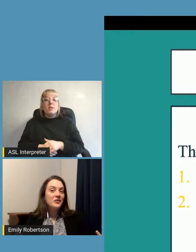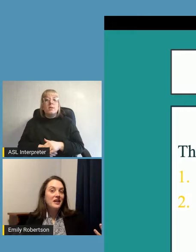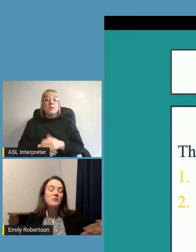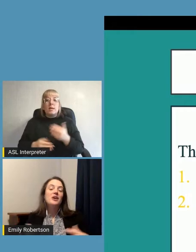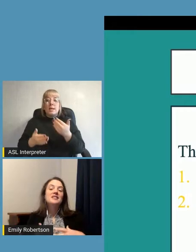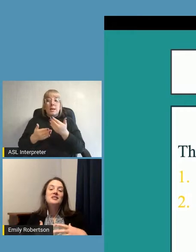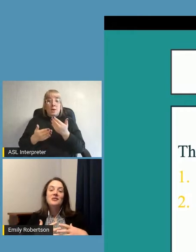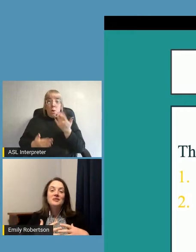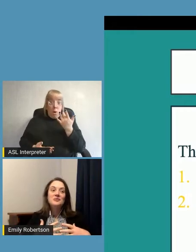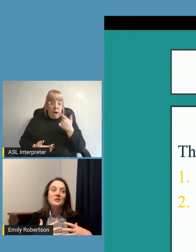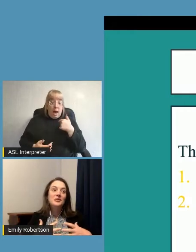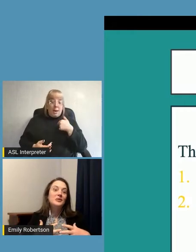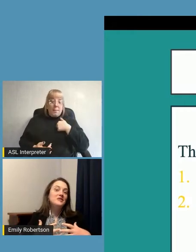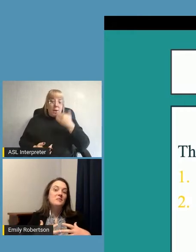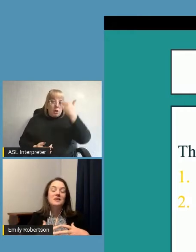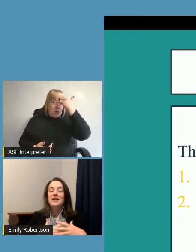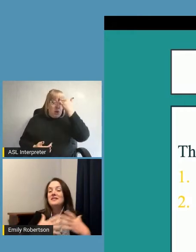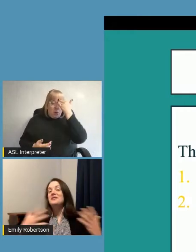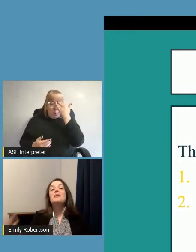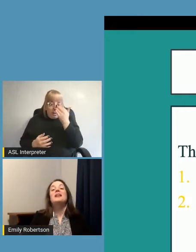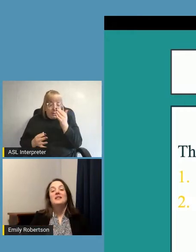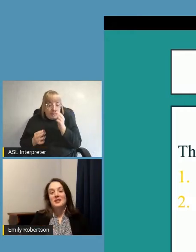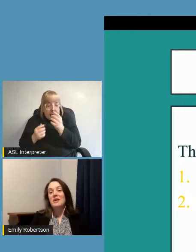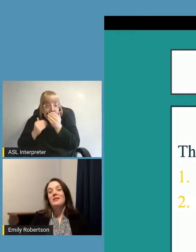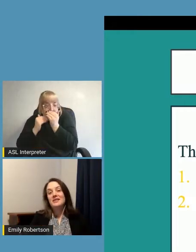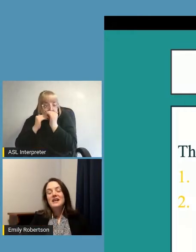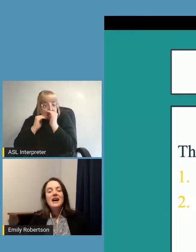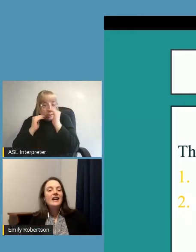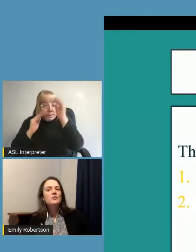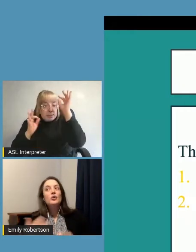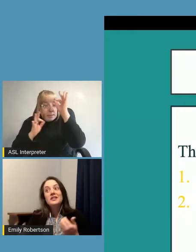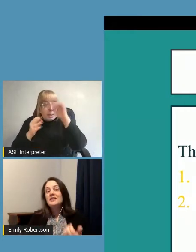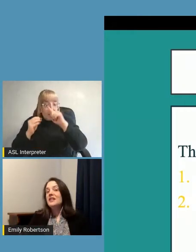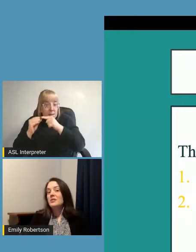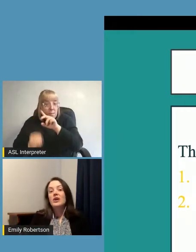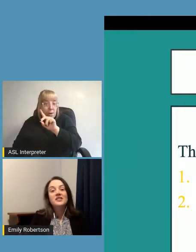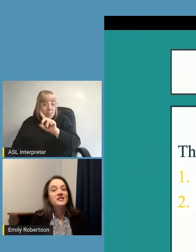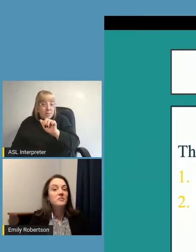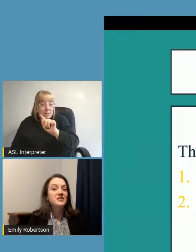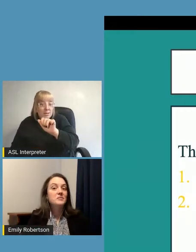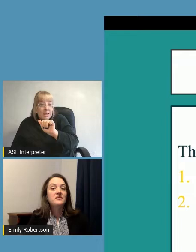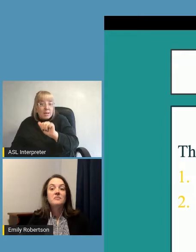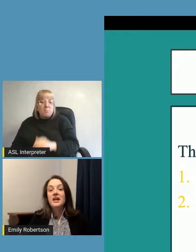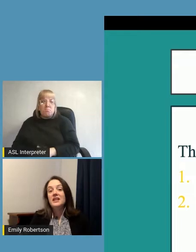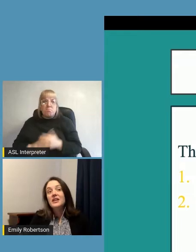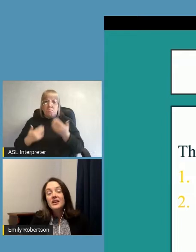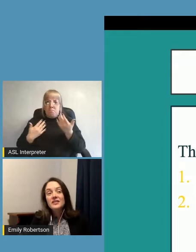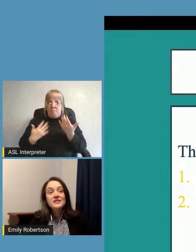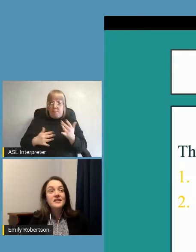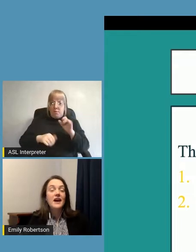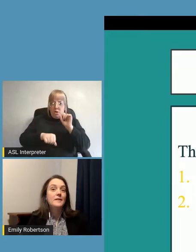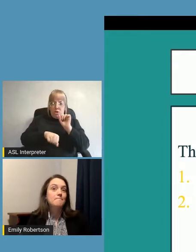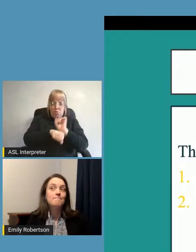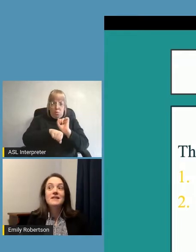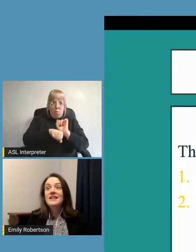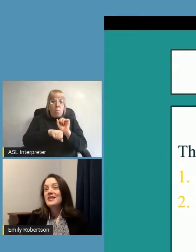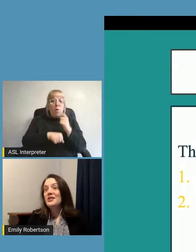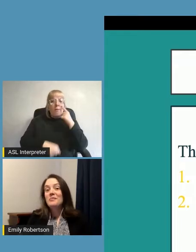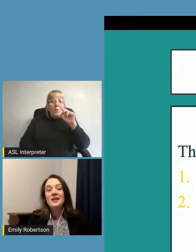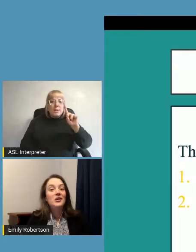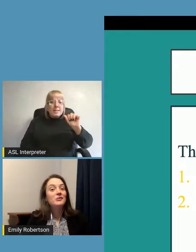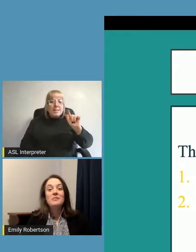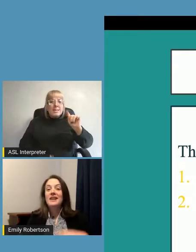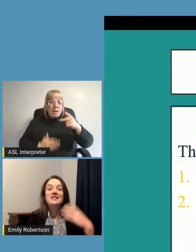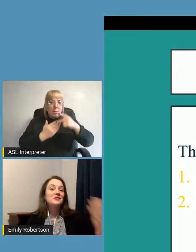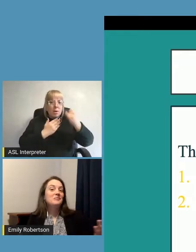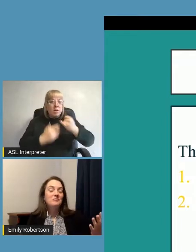least about, and I wanted to go to school to learn something that I didn't know anything about. I had worked in data projects in museums for many years,